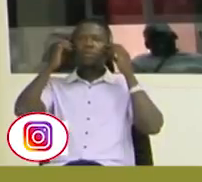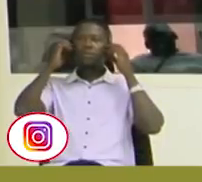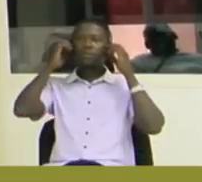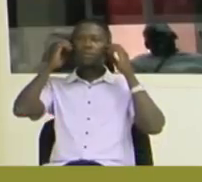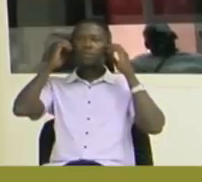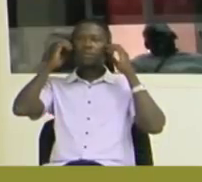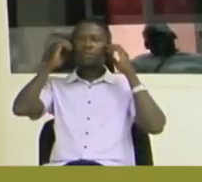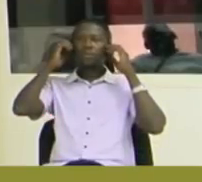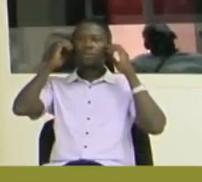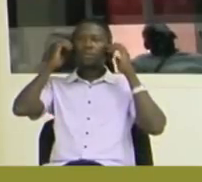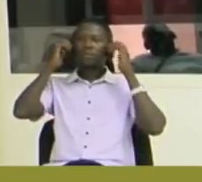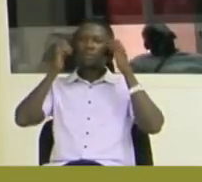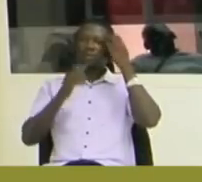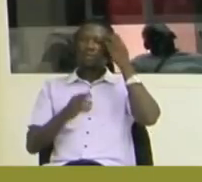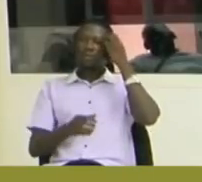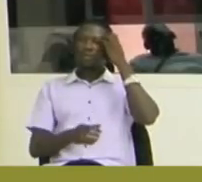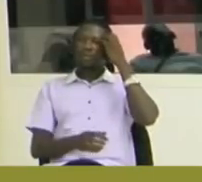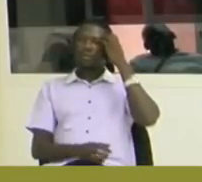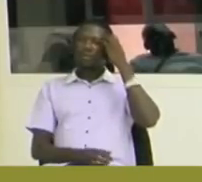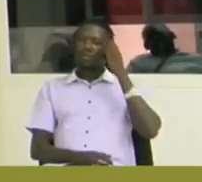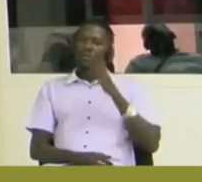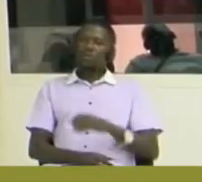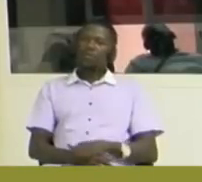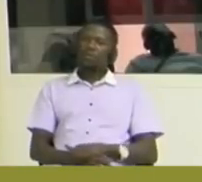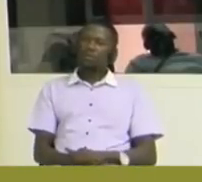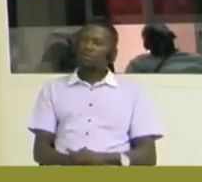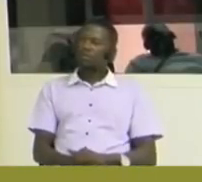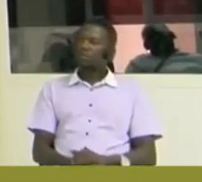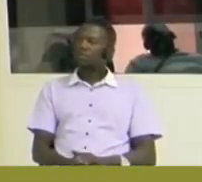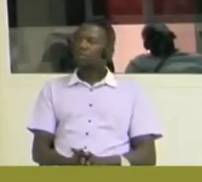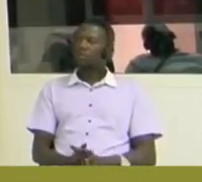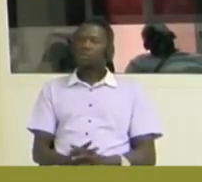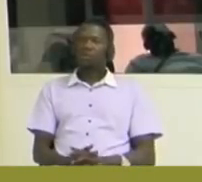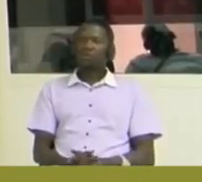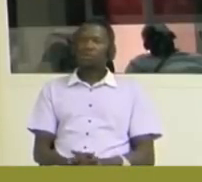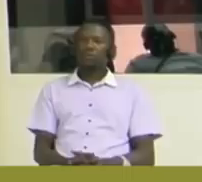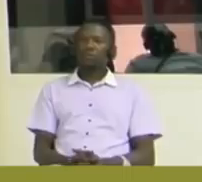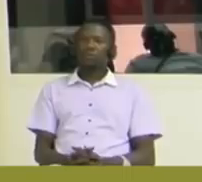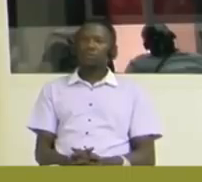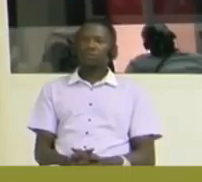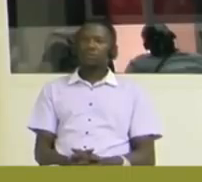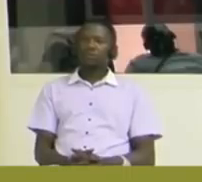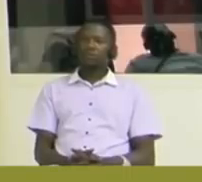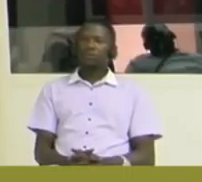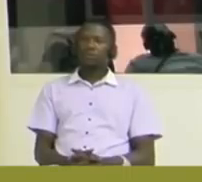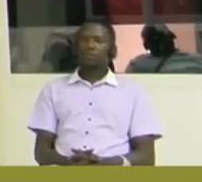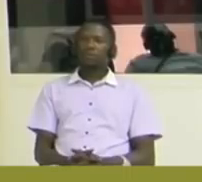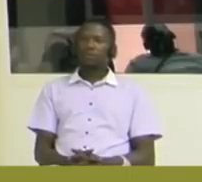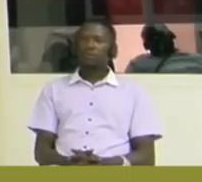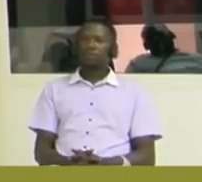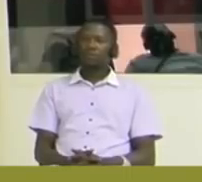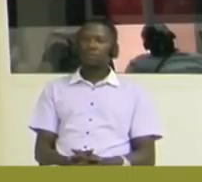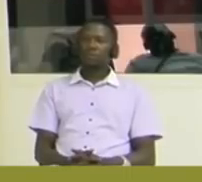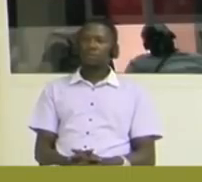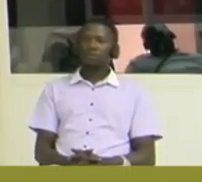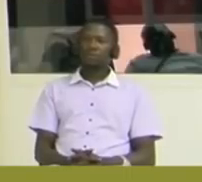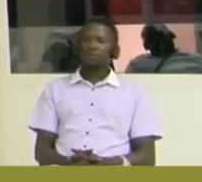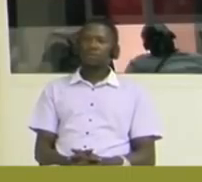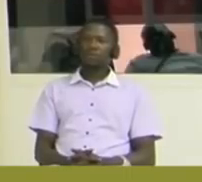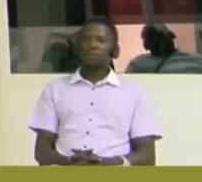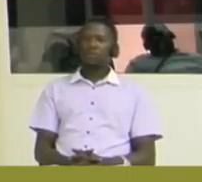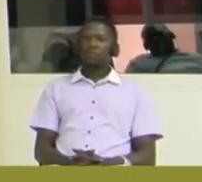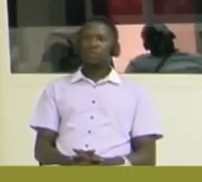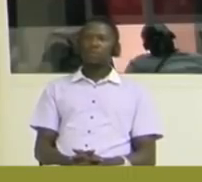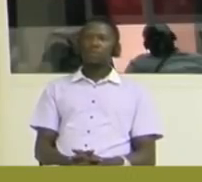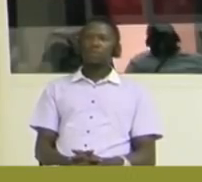Is there a problem with the video? I want this portion to be played, the portion where